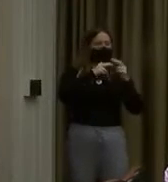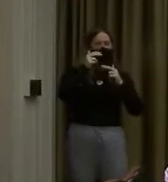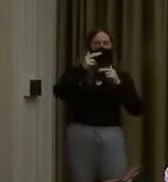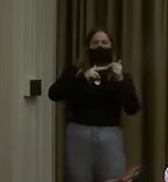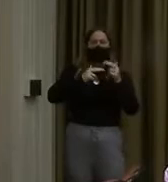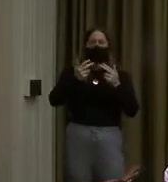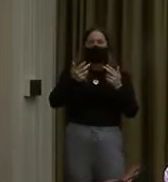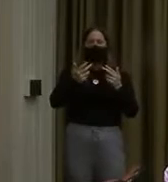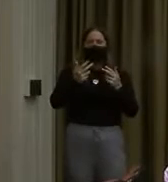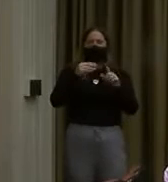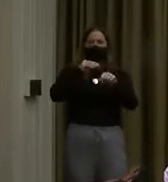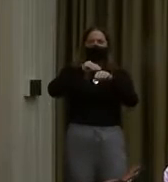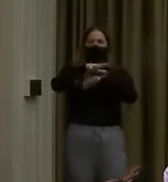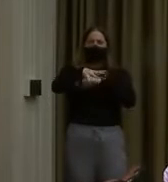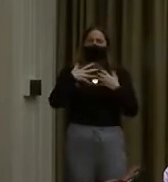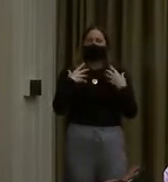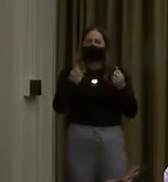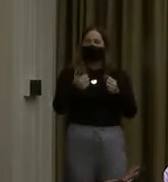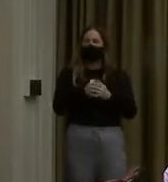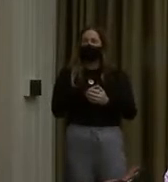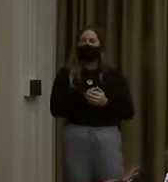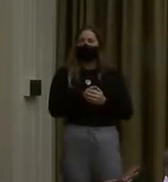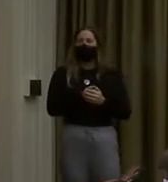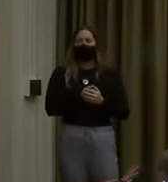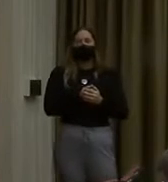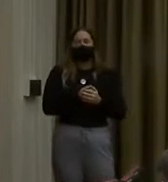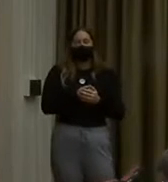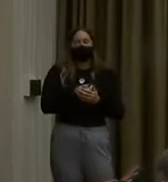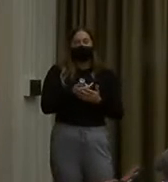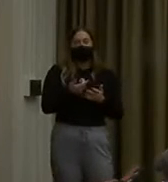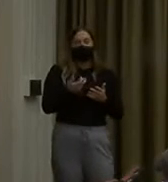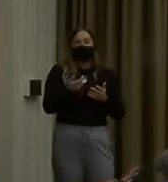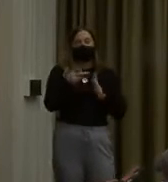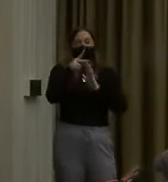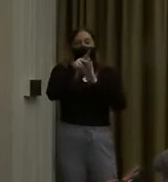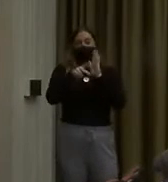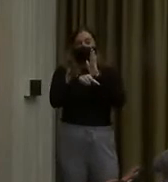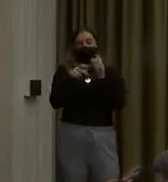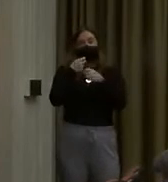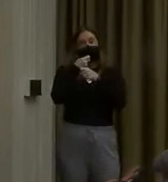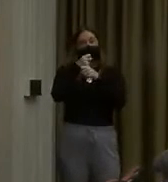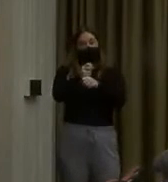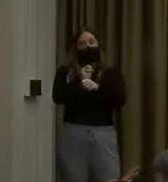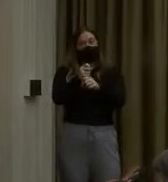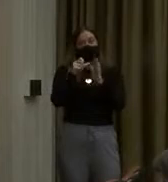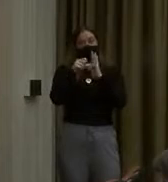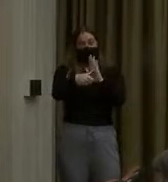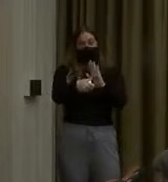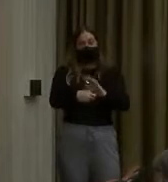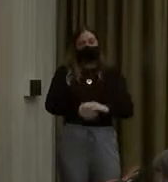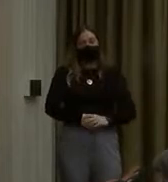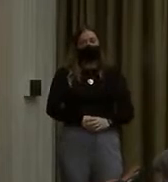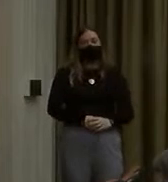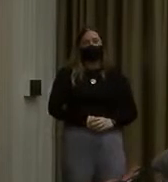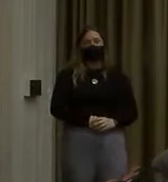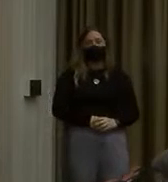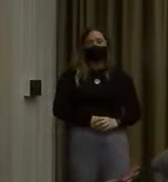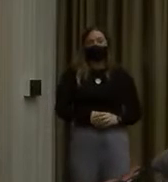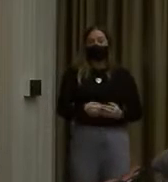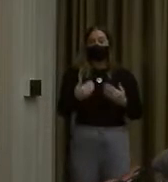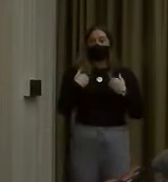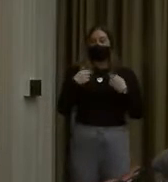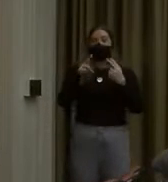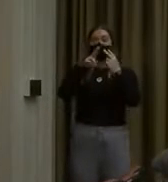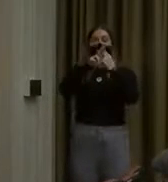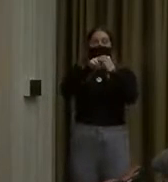And those, again, were devised by acts of policy, right, that instigated these structural conditions. So we had the Highway